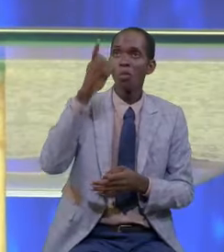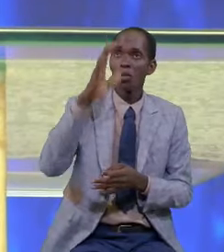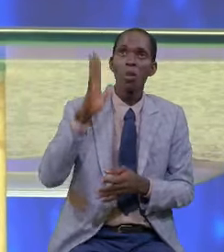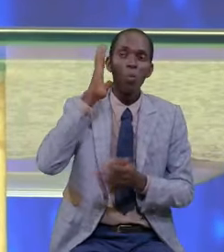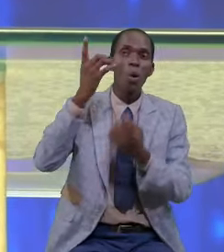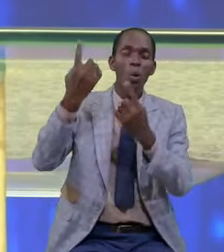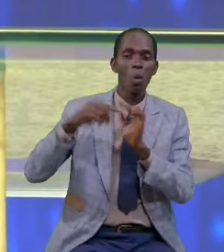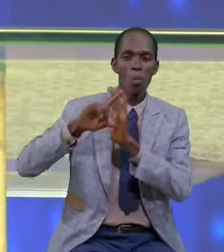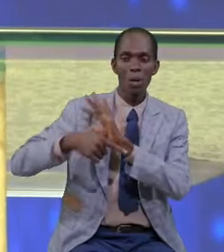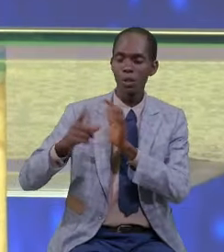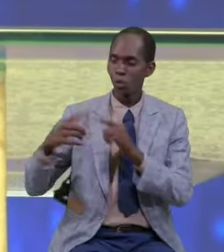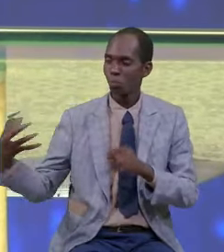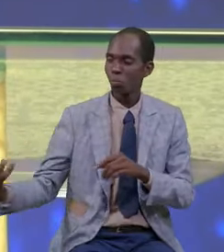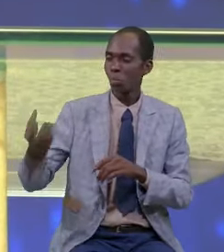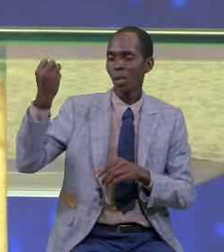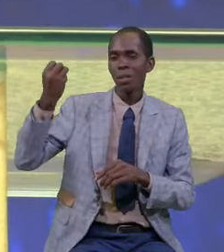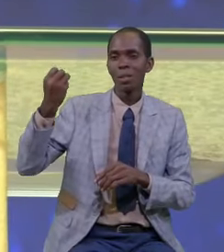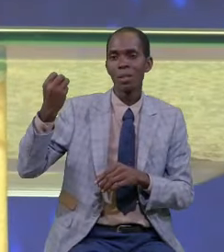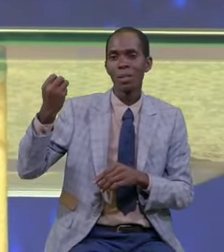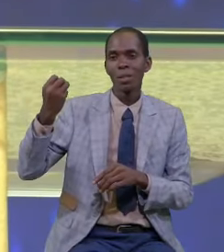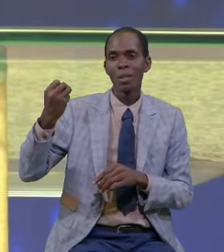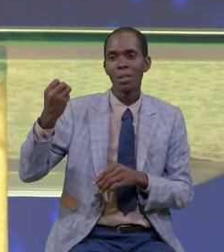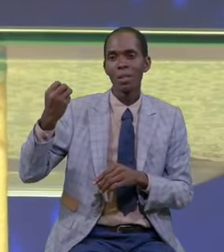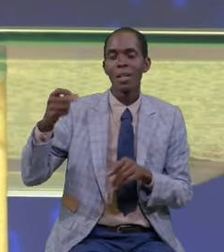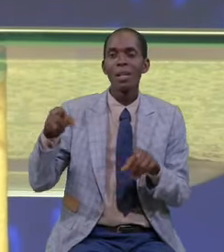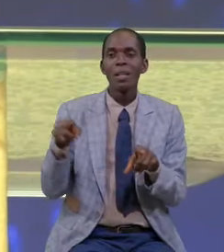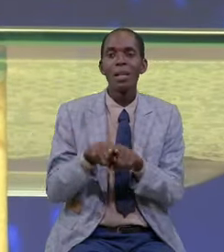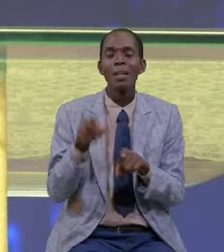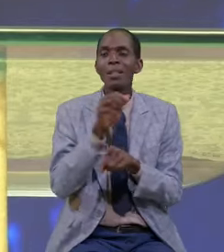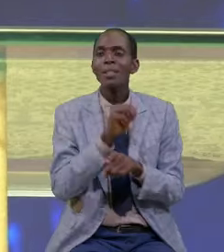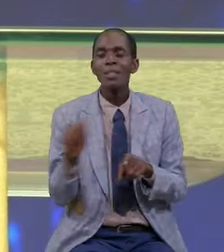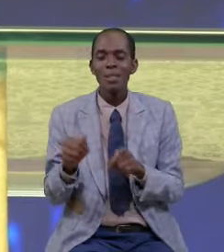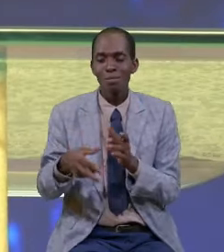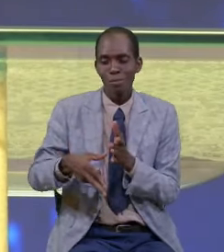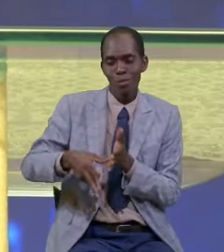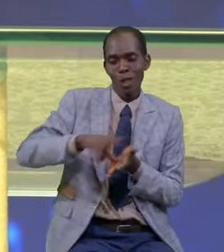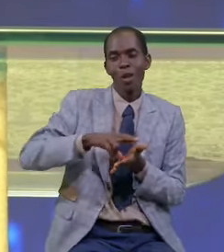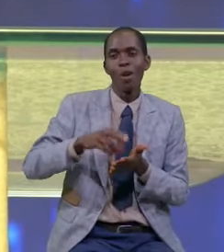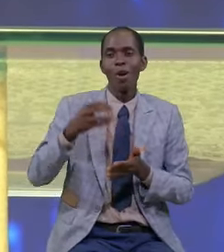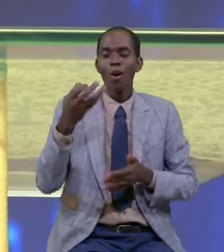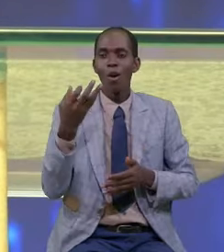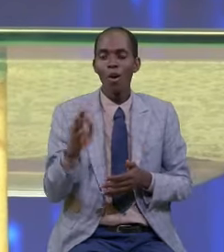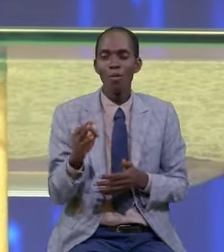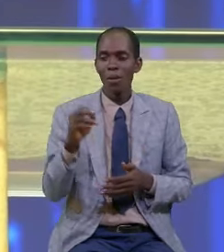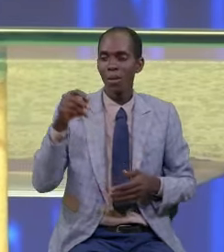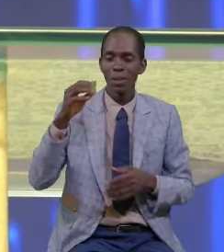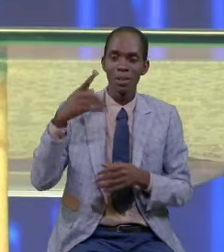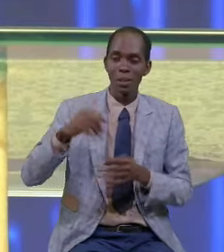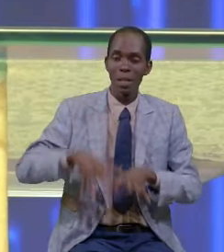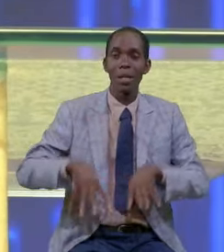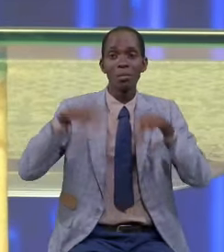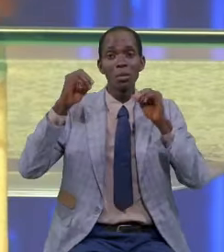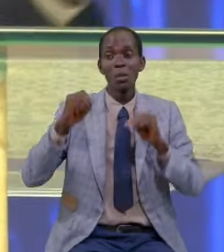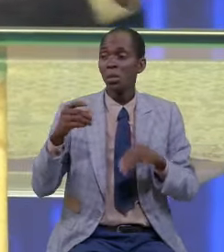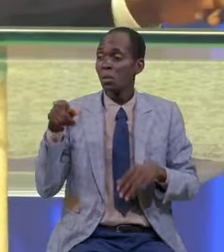him, like a preview of the rapture, and take him away. Elijah did not even know